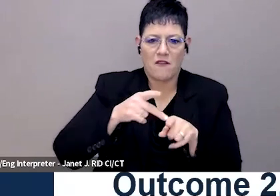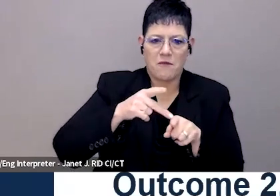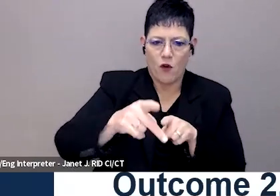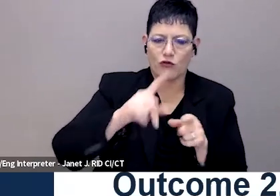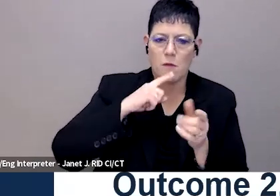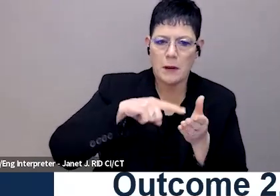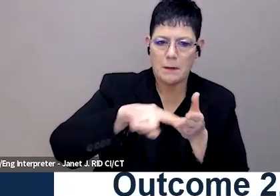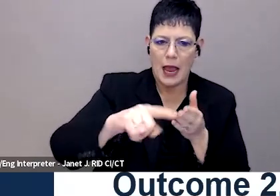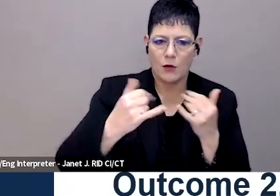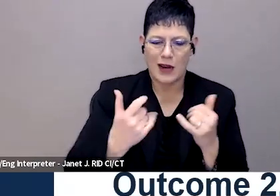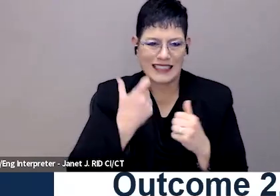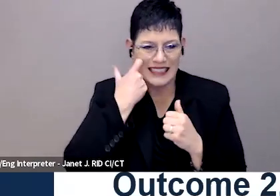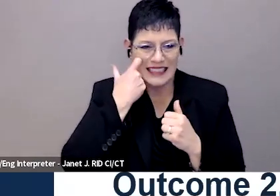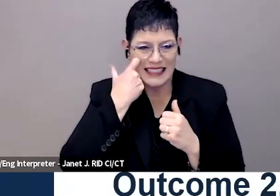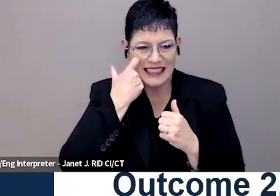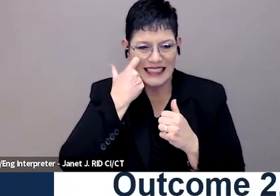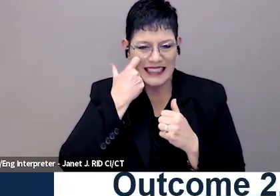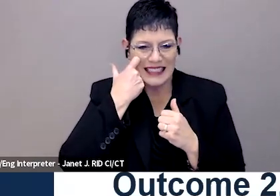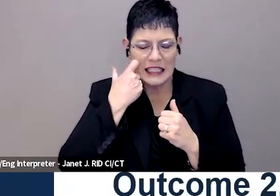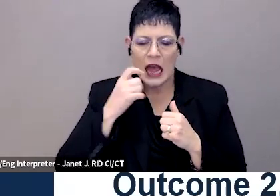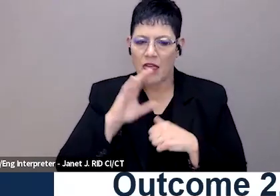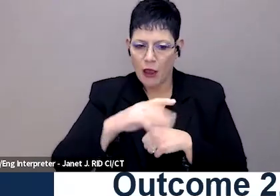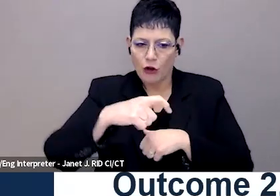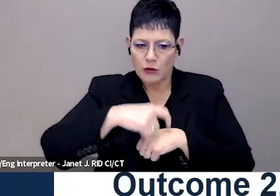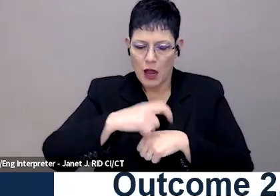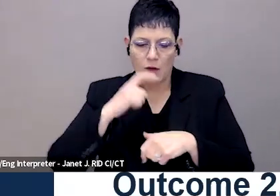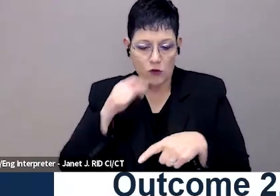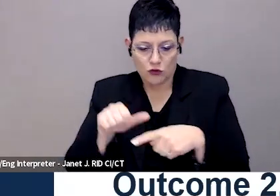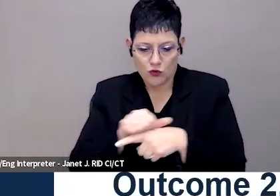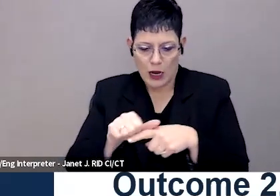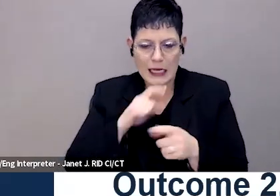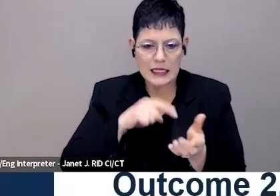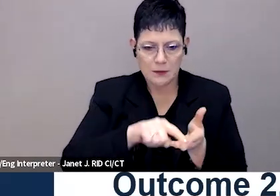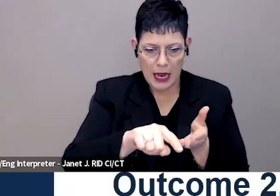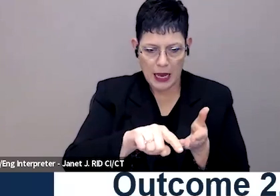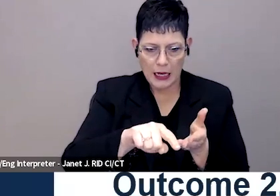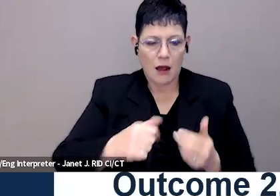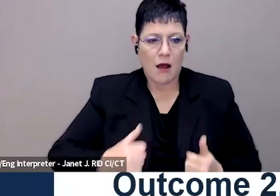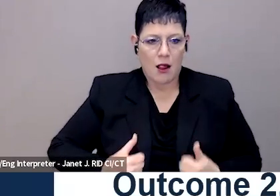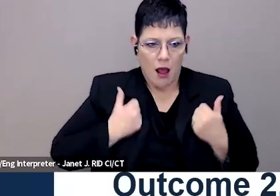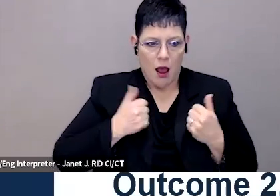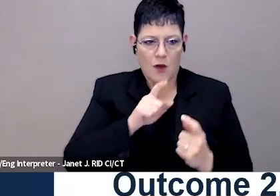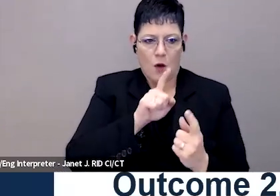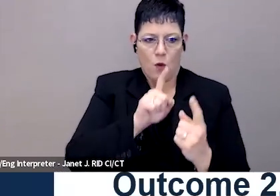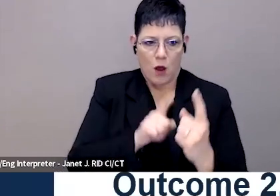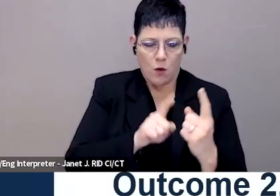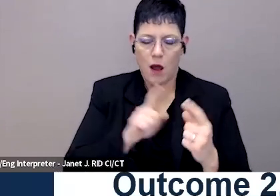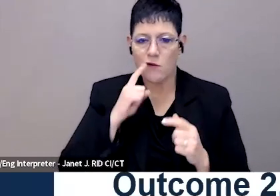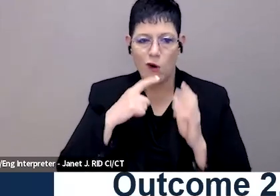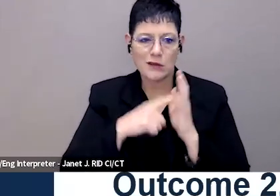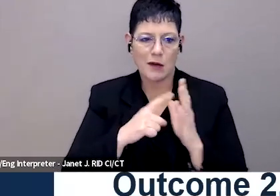referenced a minute ago, solely for the time spent training family caregivers in person in things like behavior management